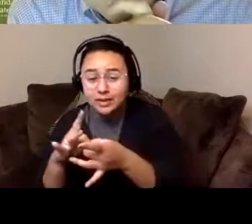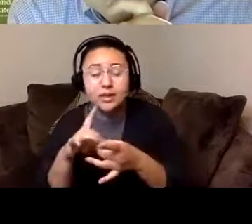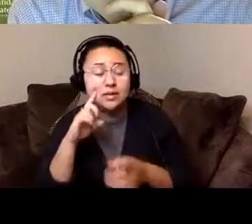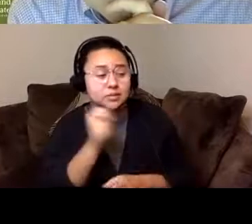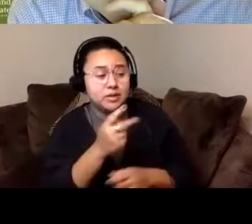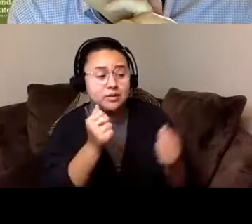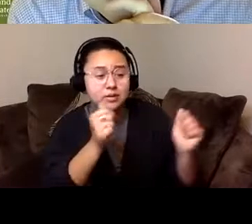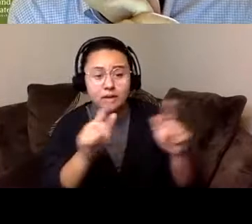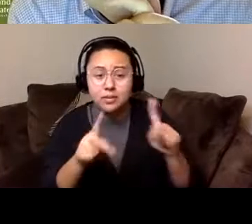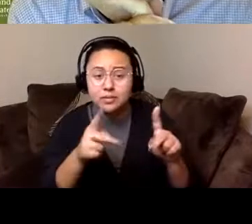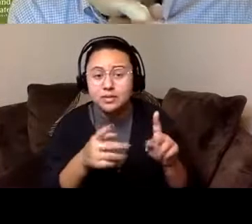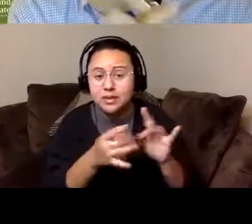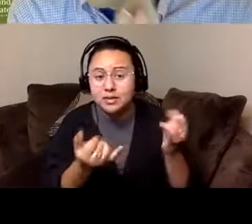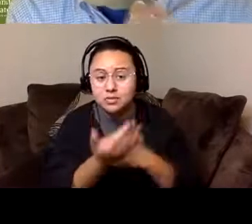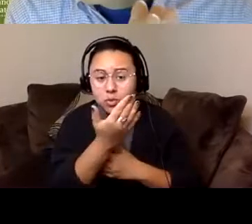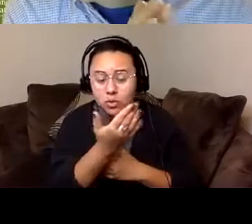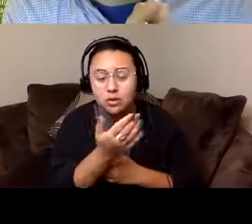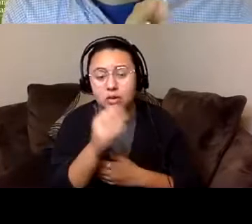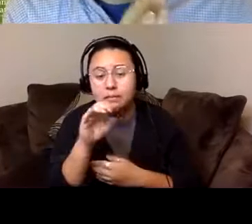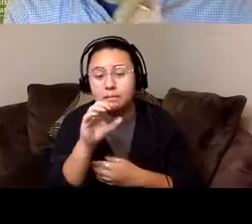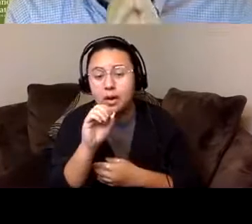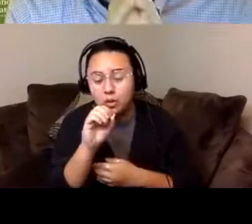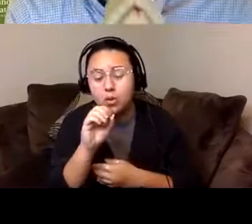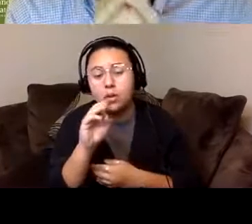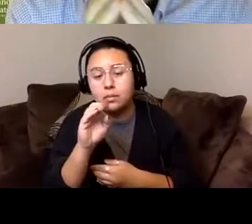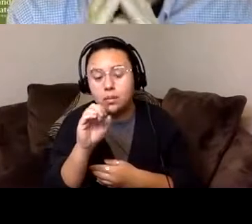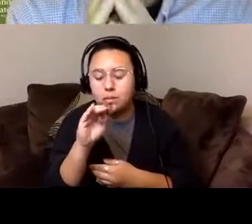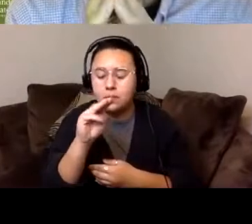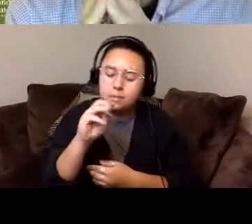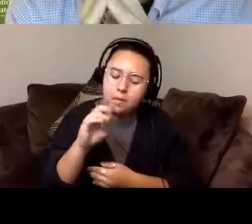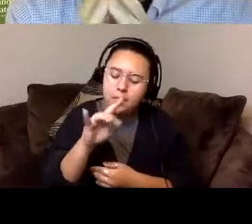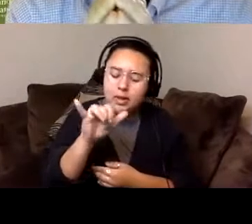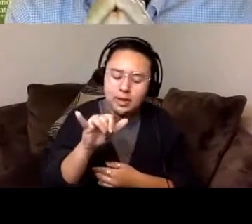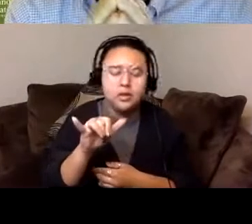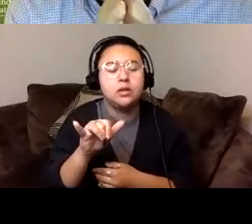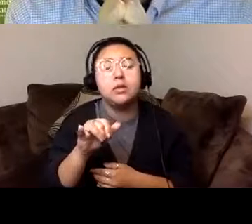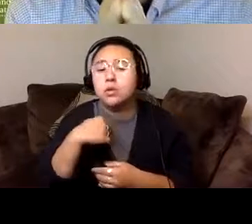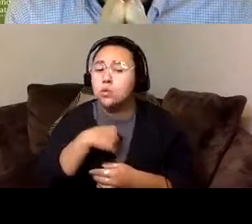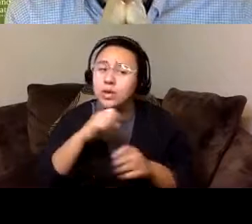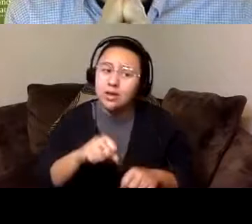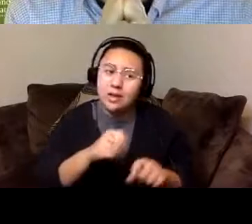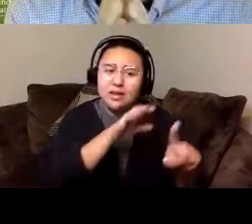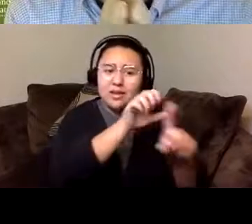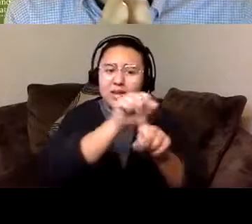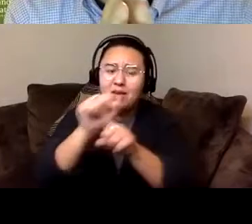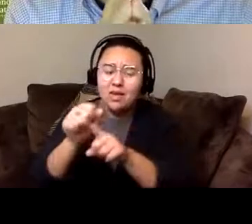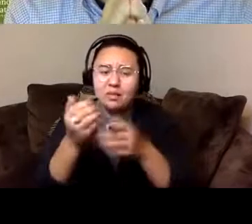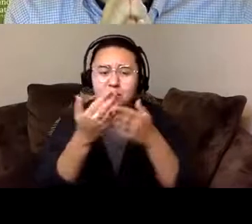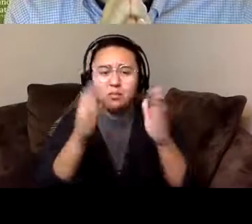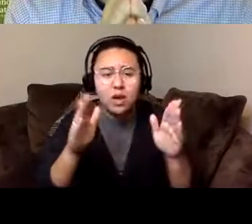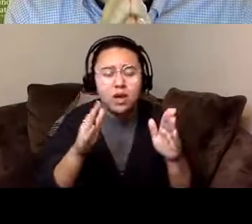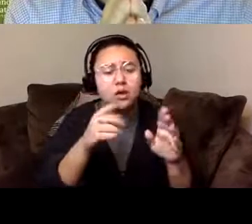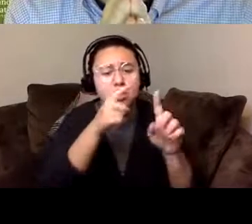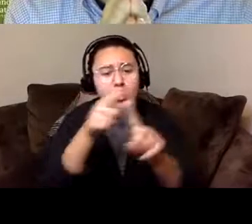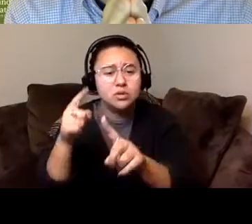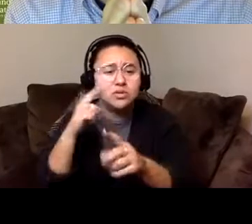morning, which, you know, micromobility has the potential to realize these big, broad goals we have for our cities, getting people out of cars, providing more